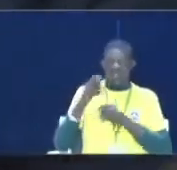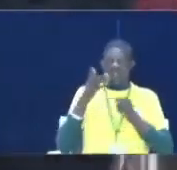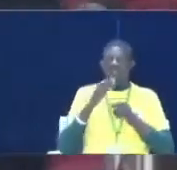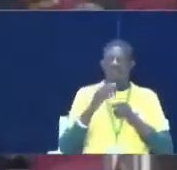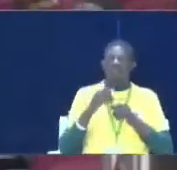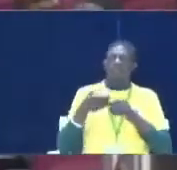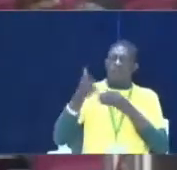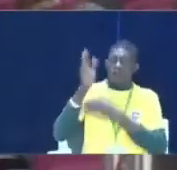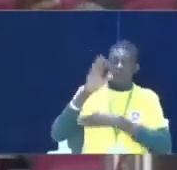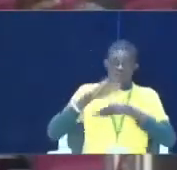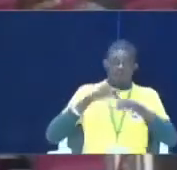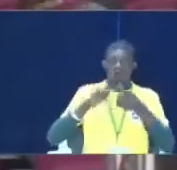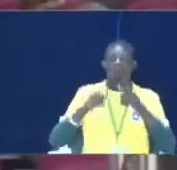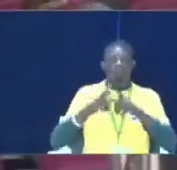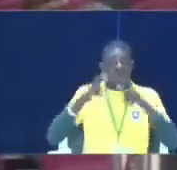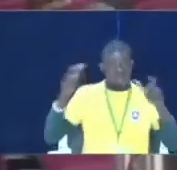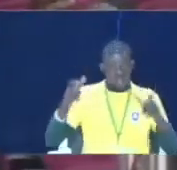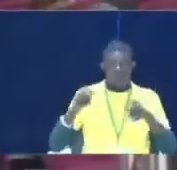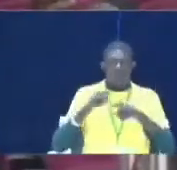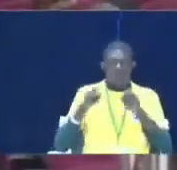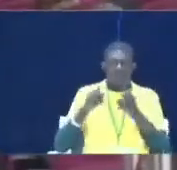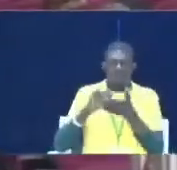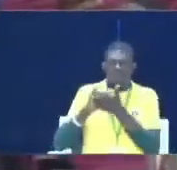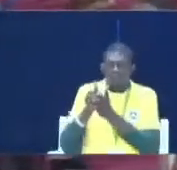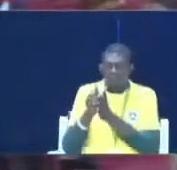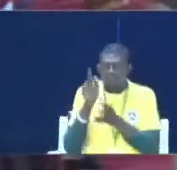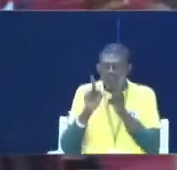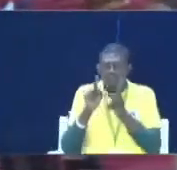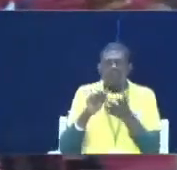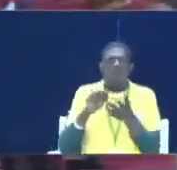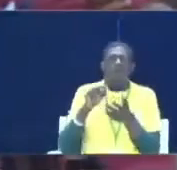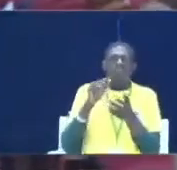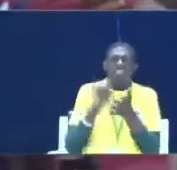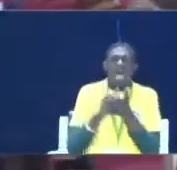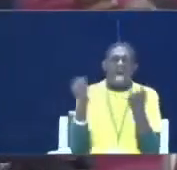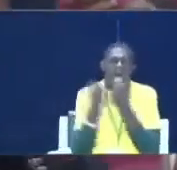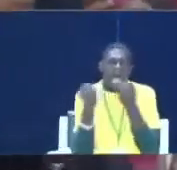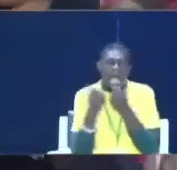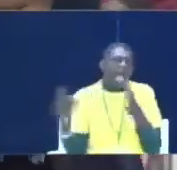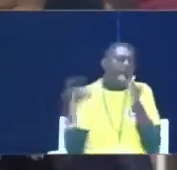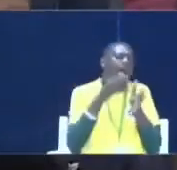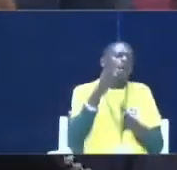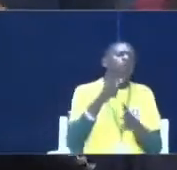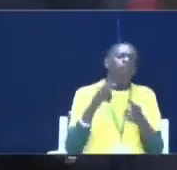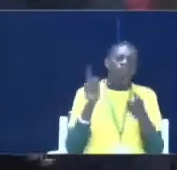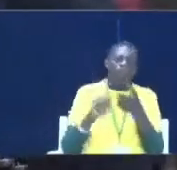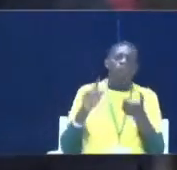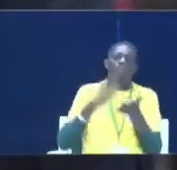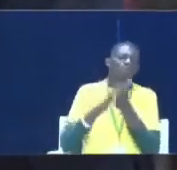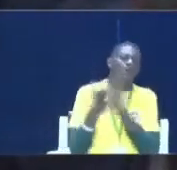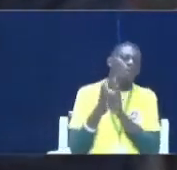God has called you to enlarge, yes, but there are those persons that are fighting against your enlargement.